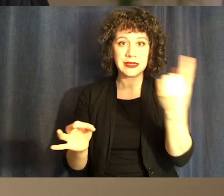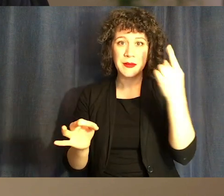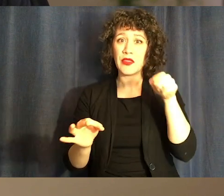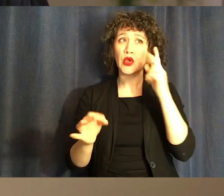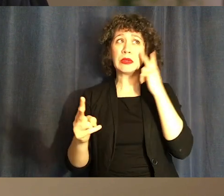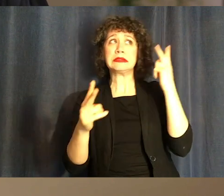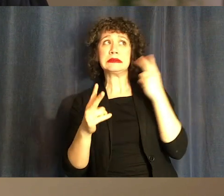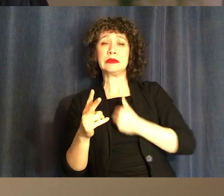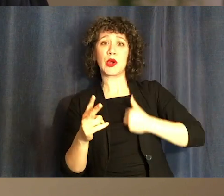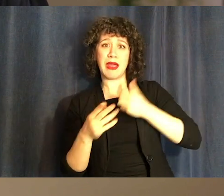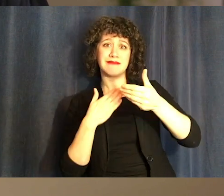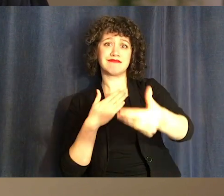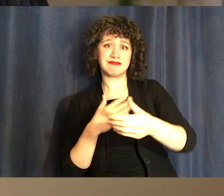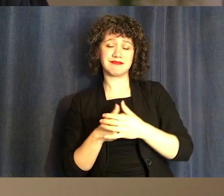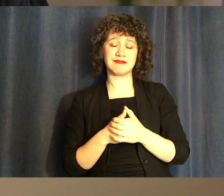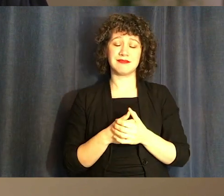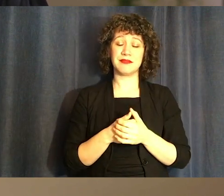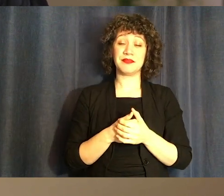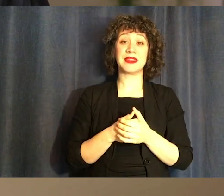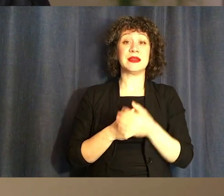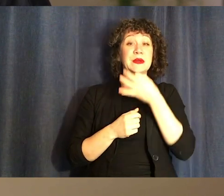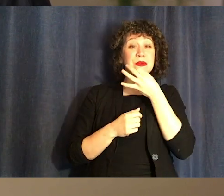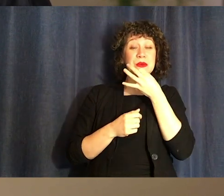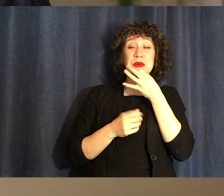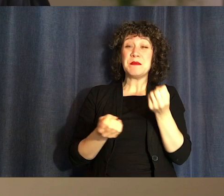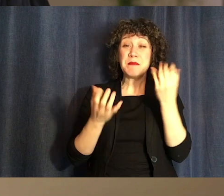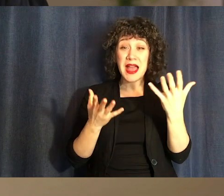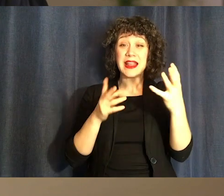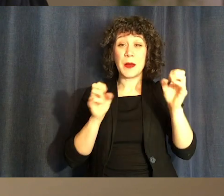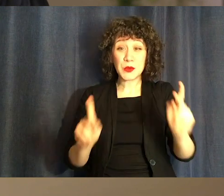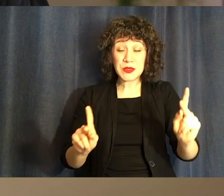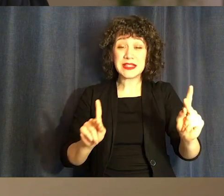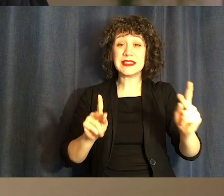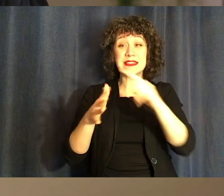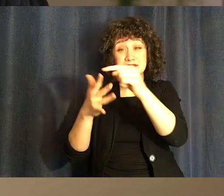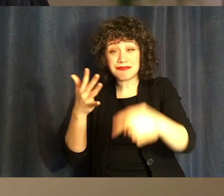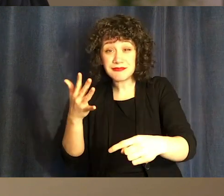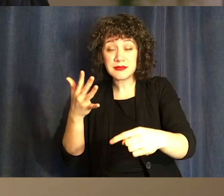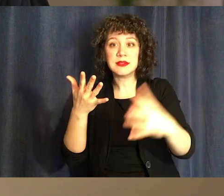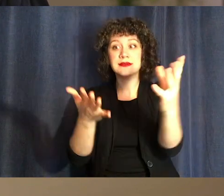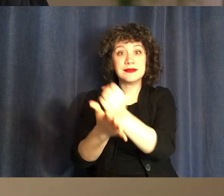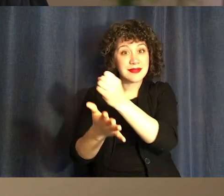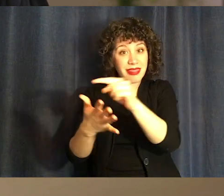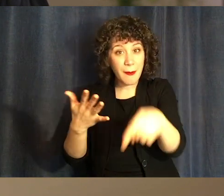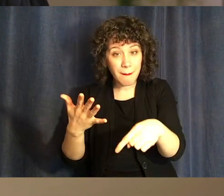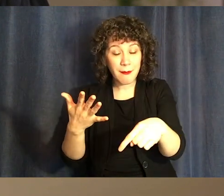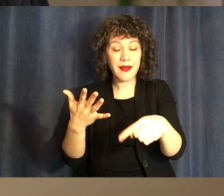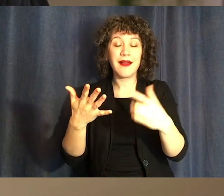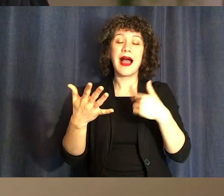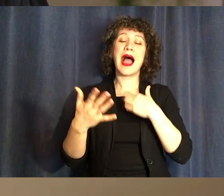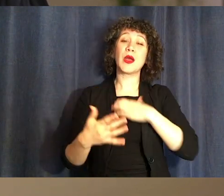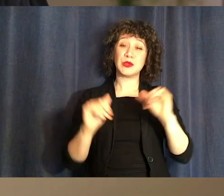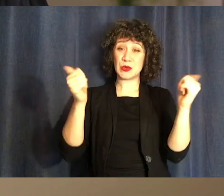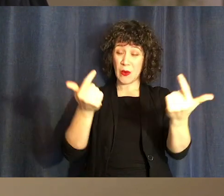There are so many opportunities awaiting us right around the corner. Take them. With their future at hand, I wish every one of you nothing but success,